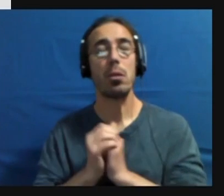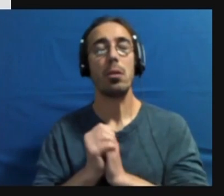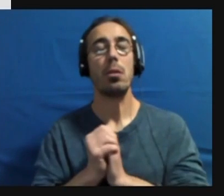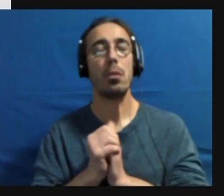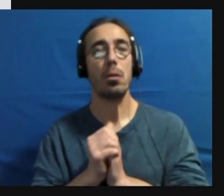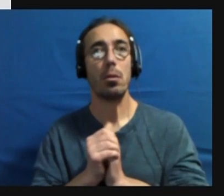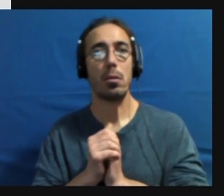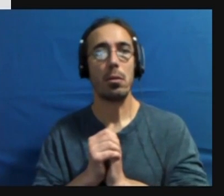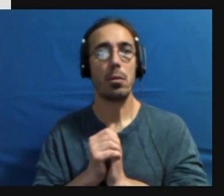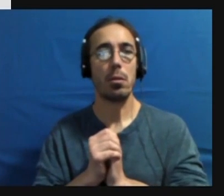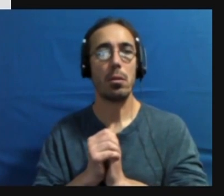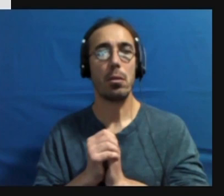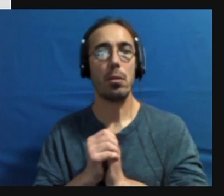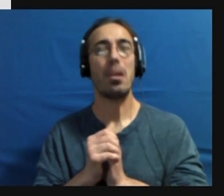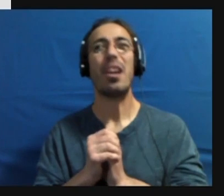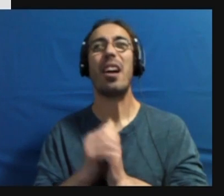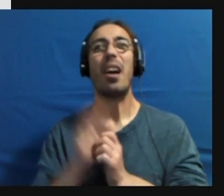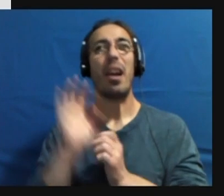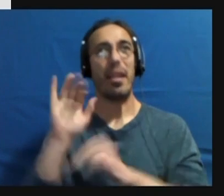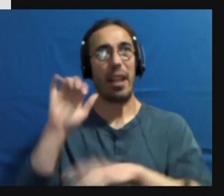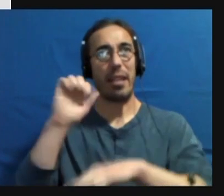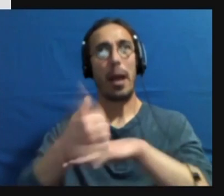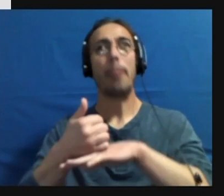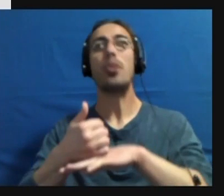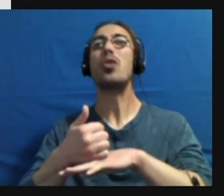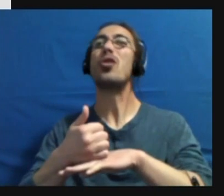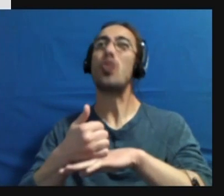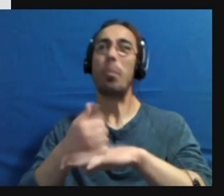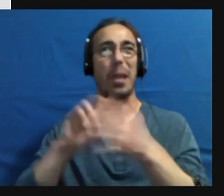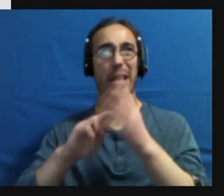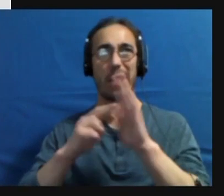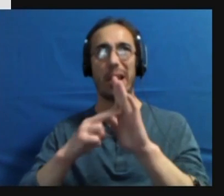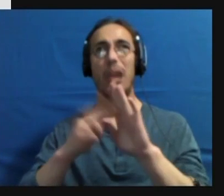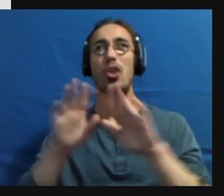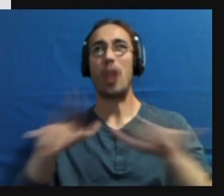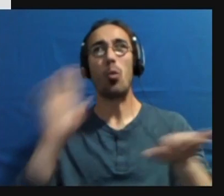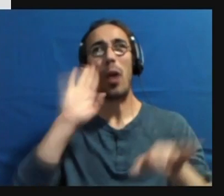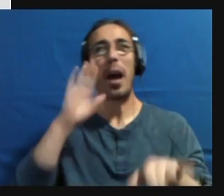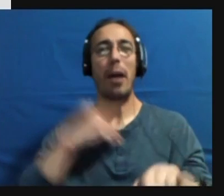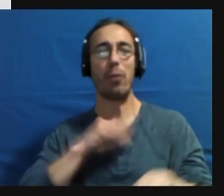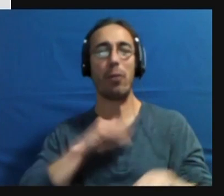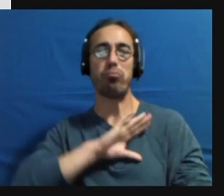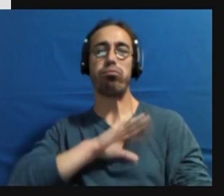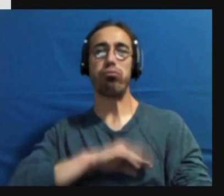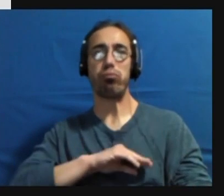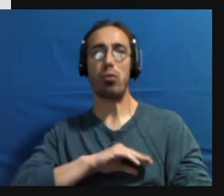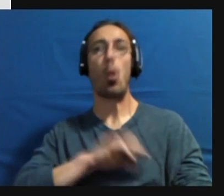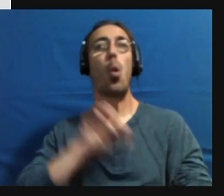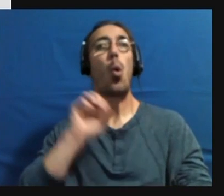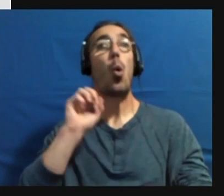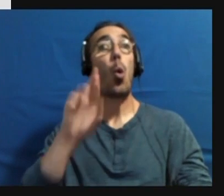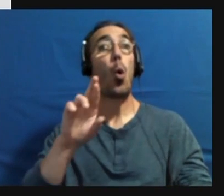then sets them up to have lower self-esteem and have lower